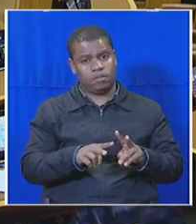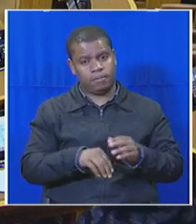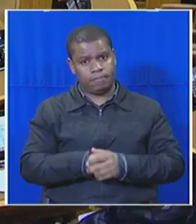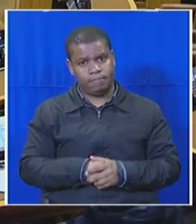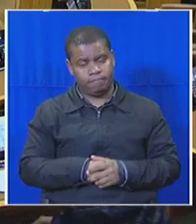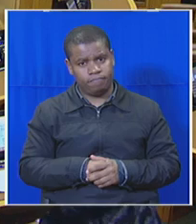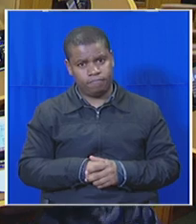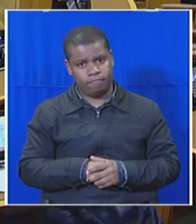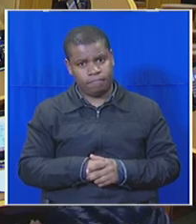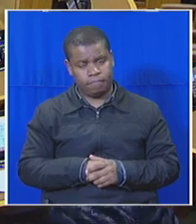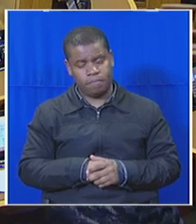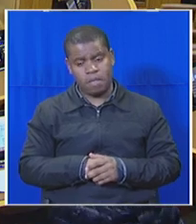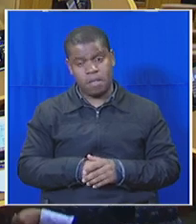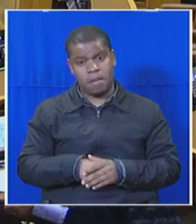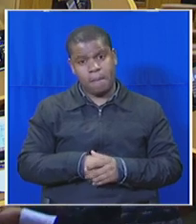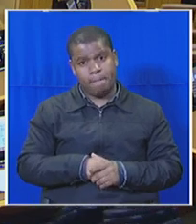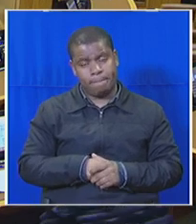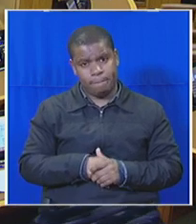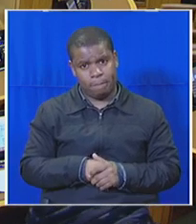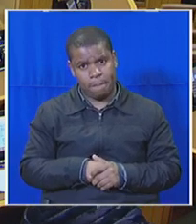Phansi nge-ANC phansi.